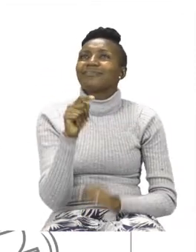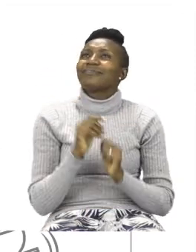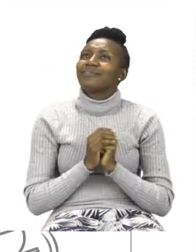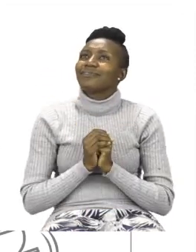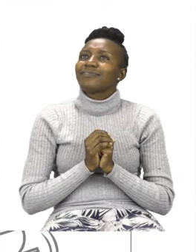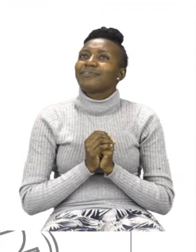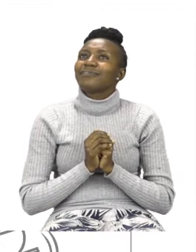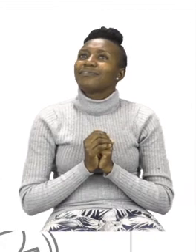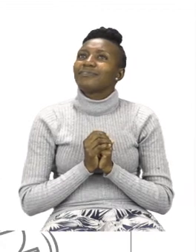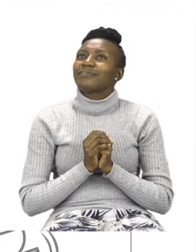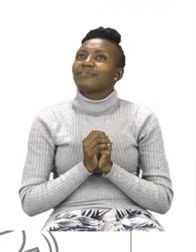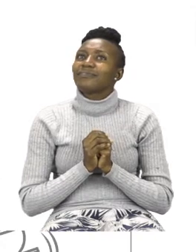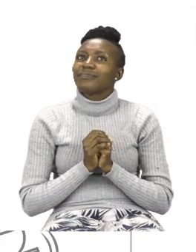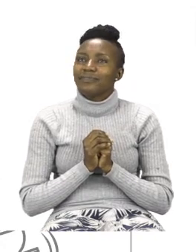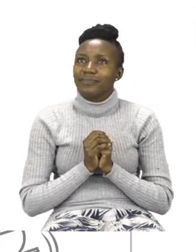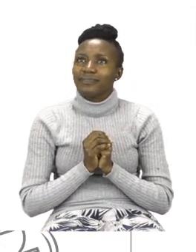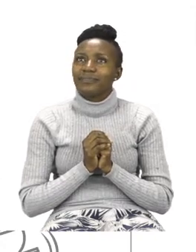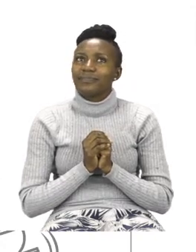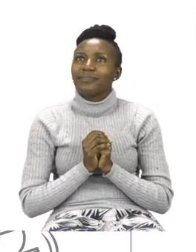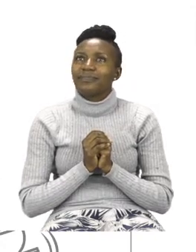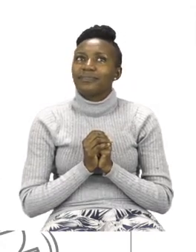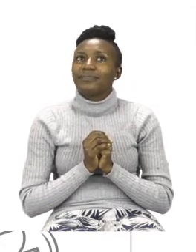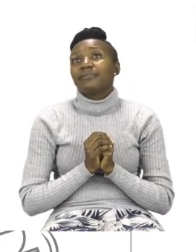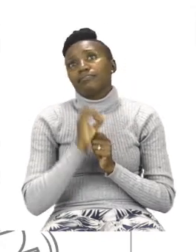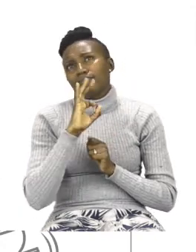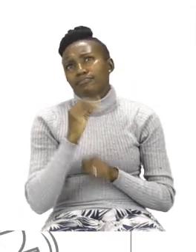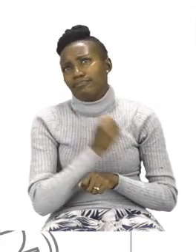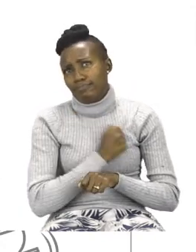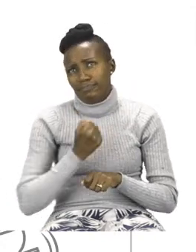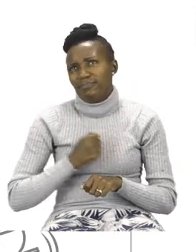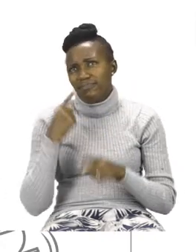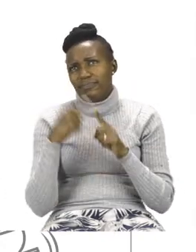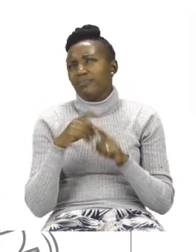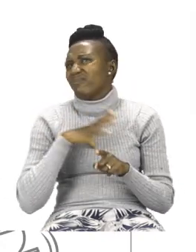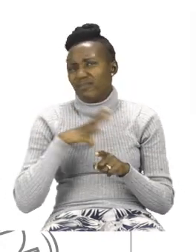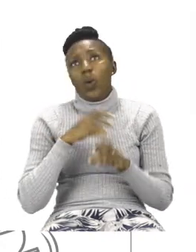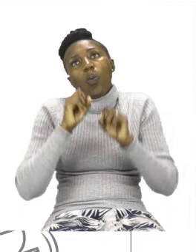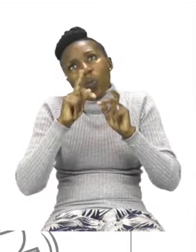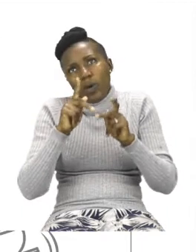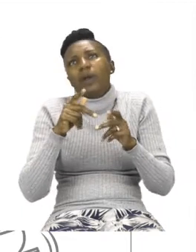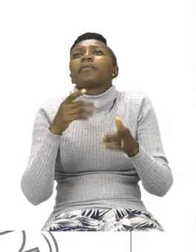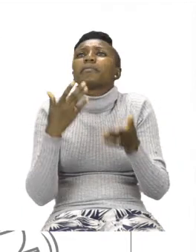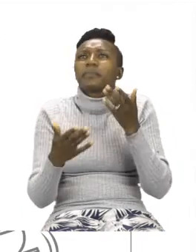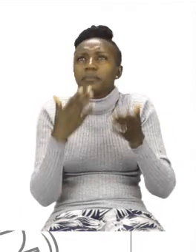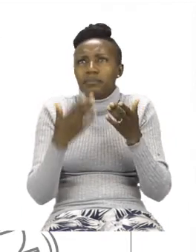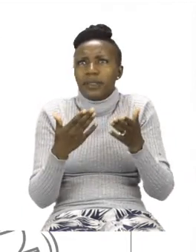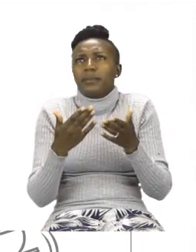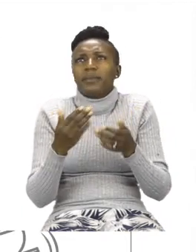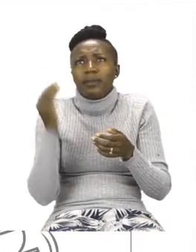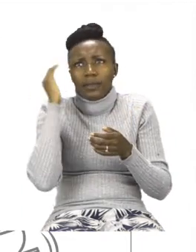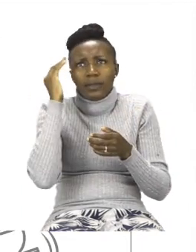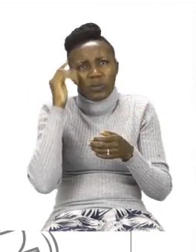help your parents, they actually need it. But if they say it's okay, maybe it's because they would like to protect